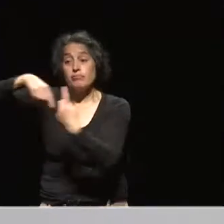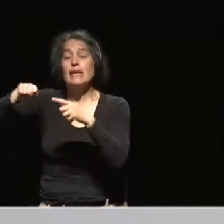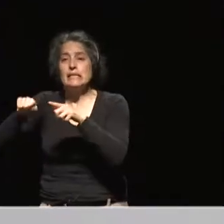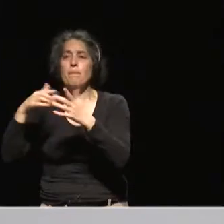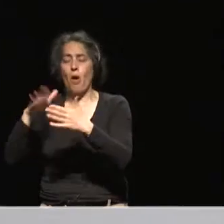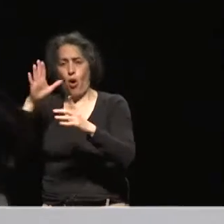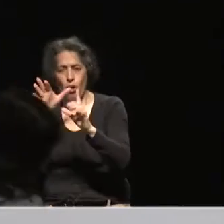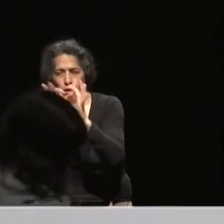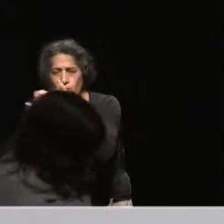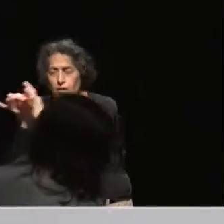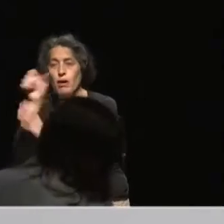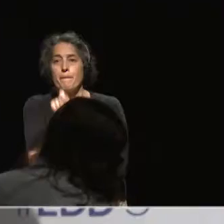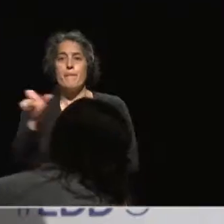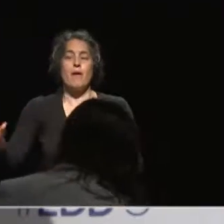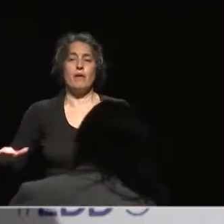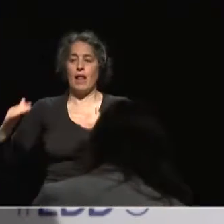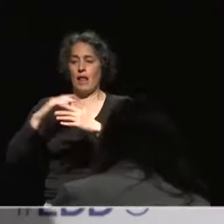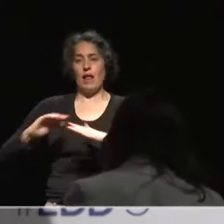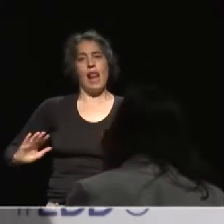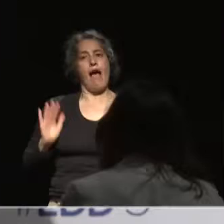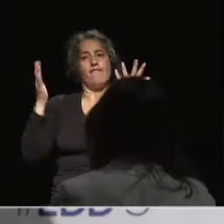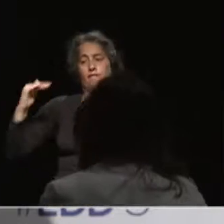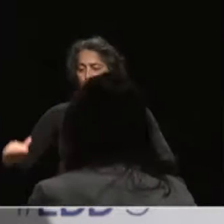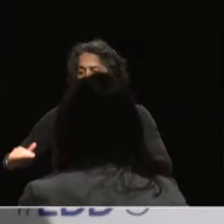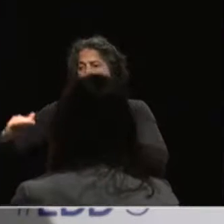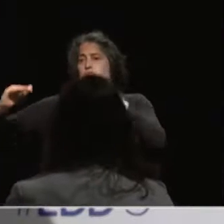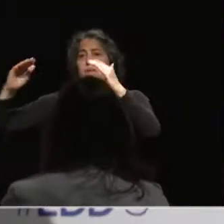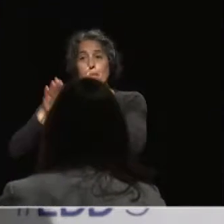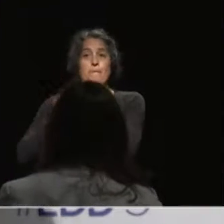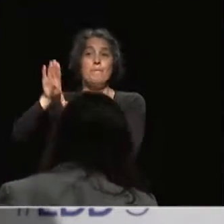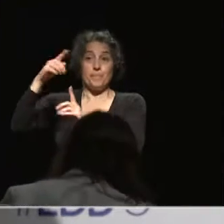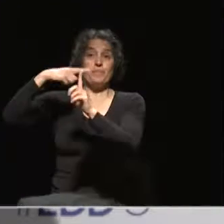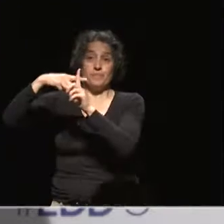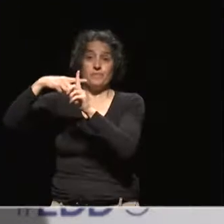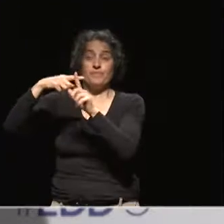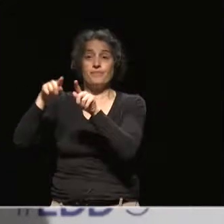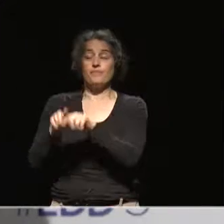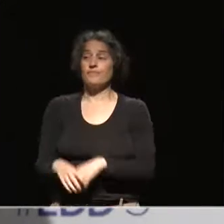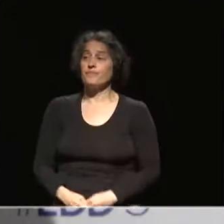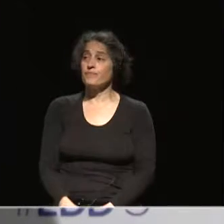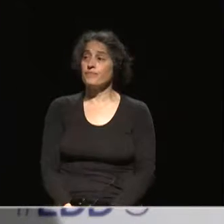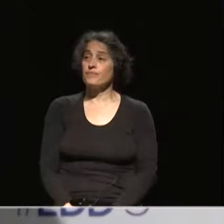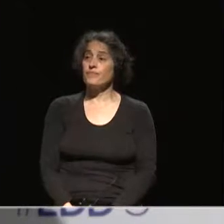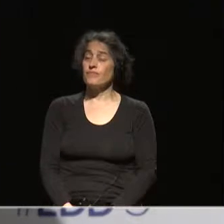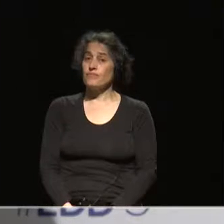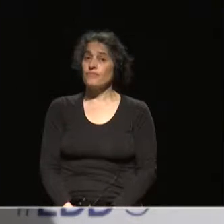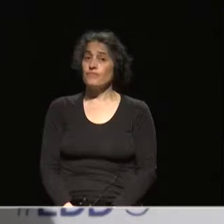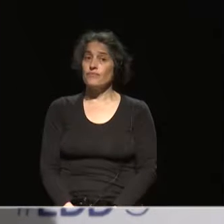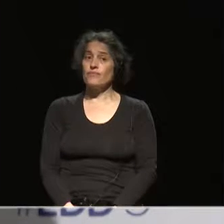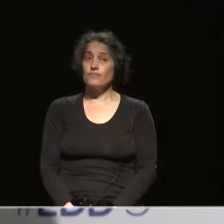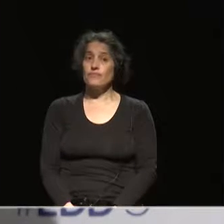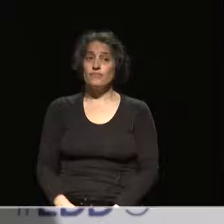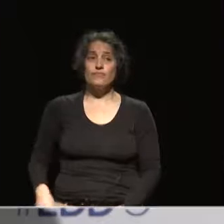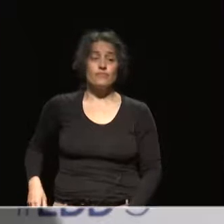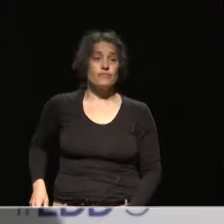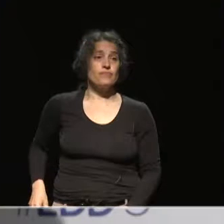think she's right. We have to take responsibility for this, because I think the general environment, the general climate